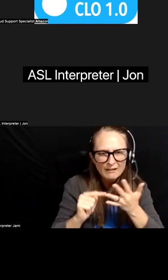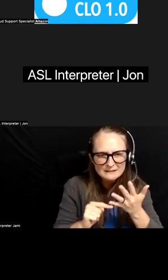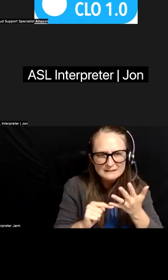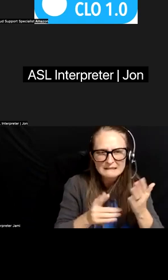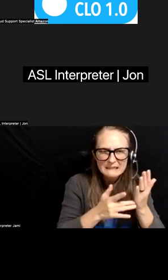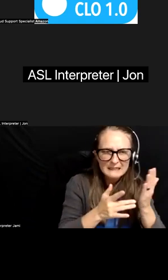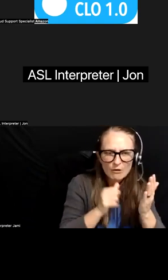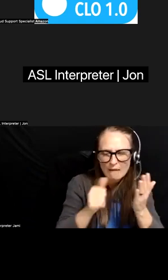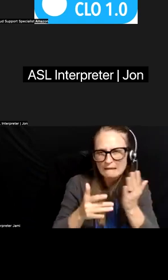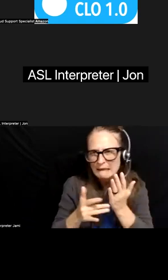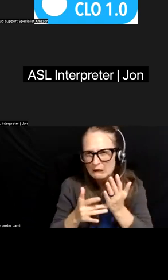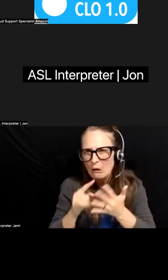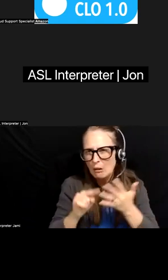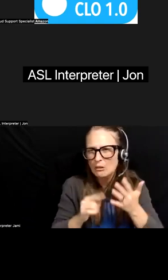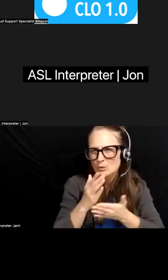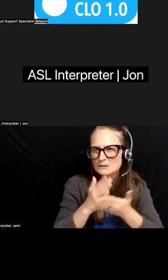popular